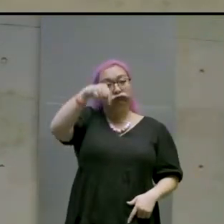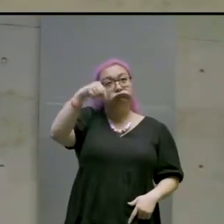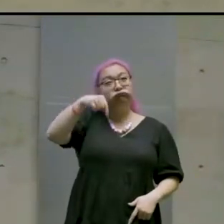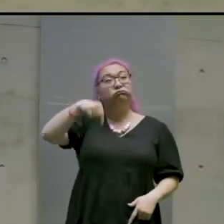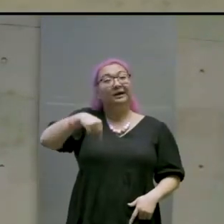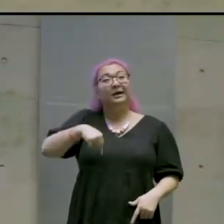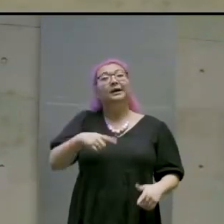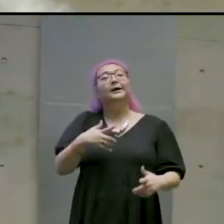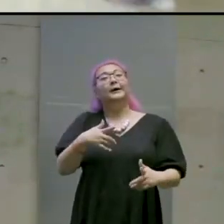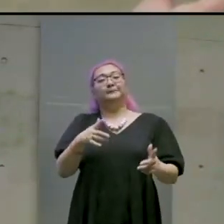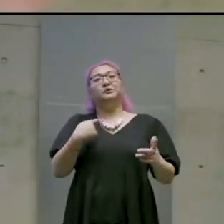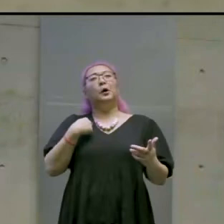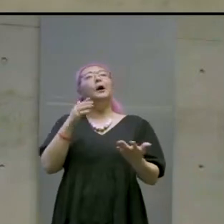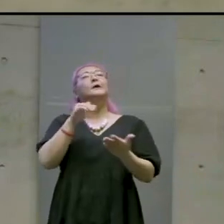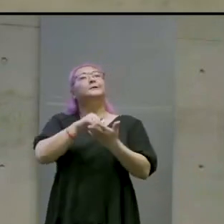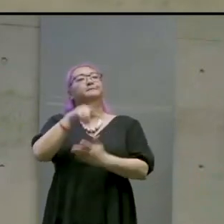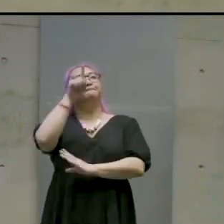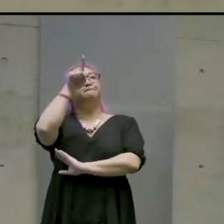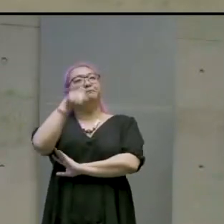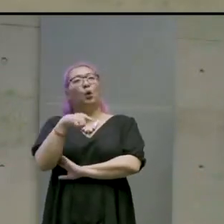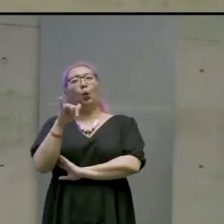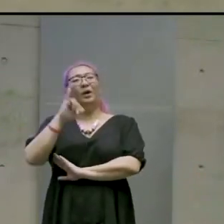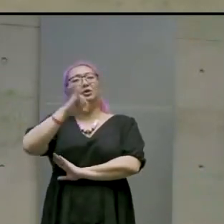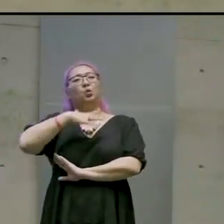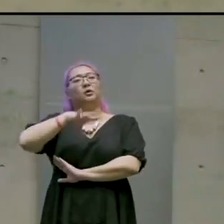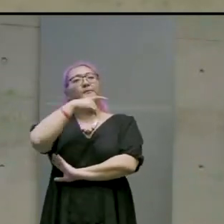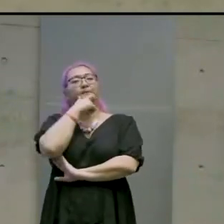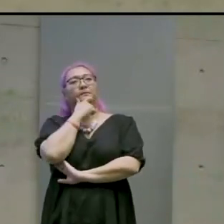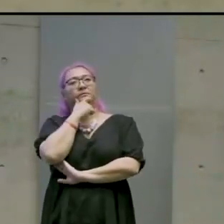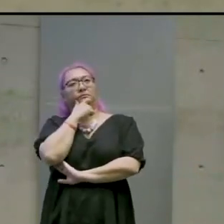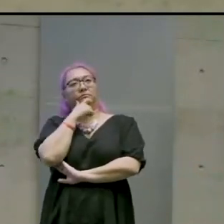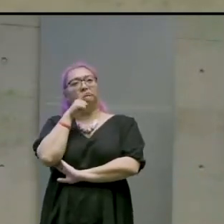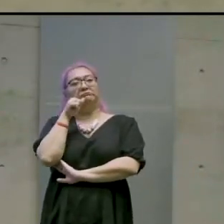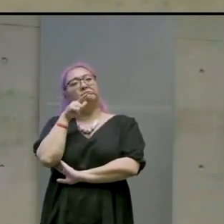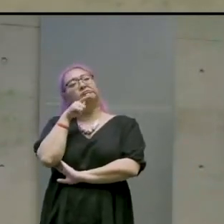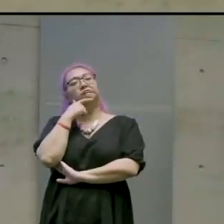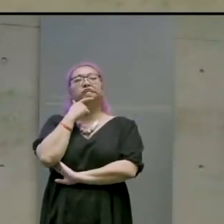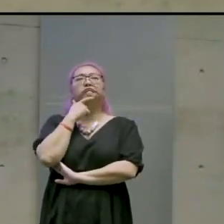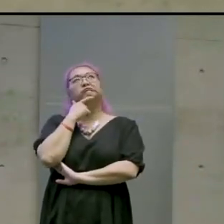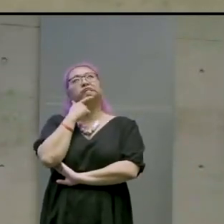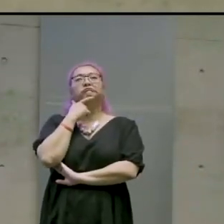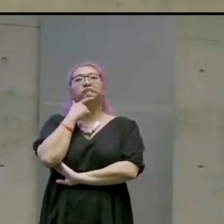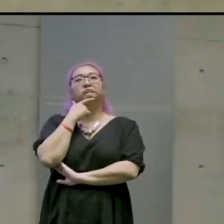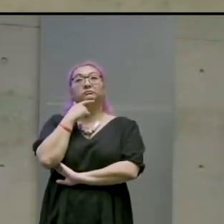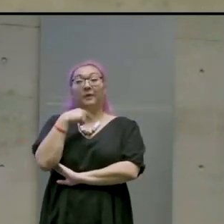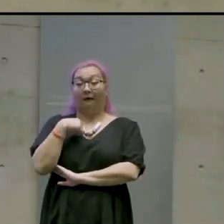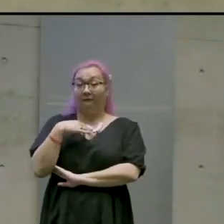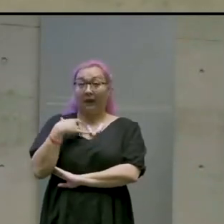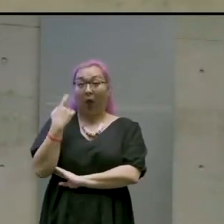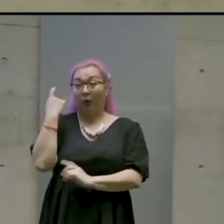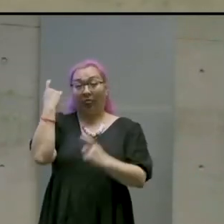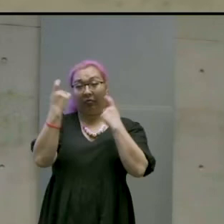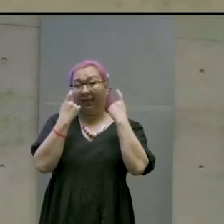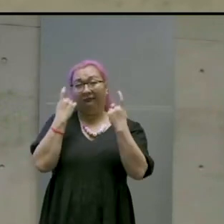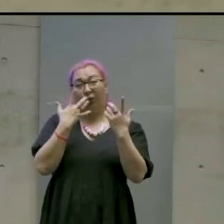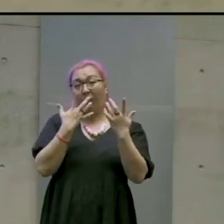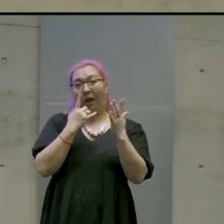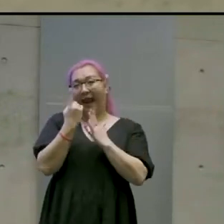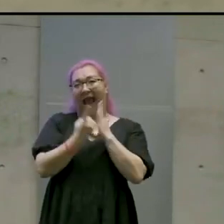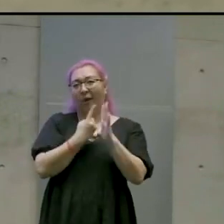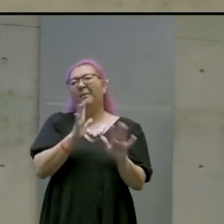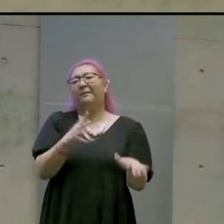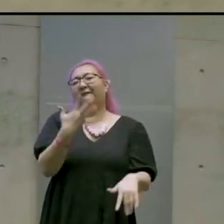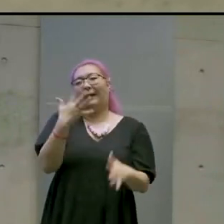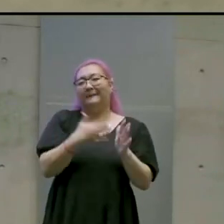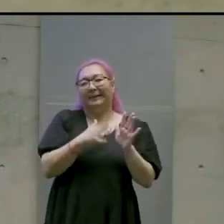felt like at least an hour, but it was probably 5 minutes. But it was profound, and I needed to think about that choice and really think about how I was